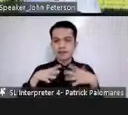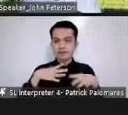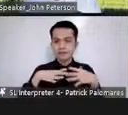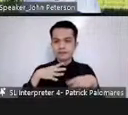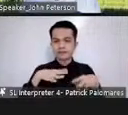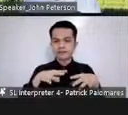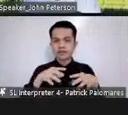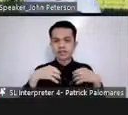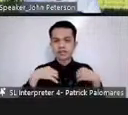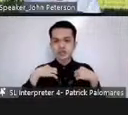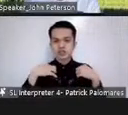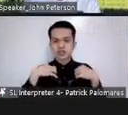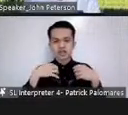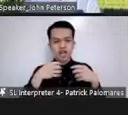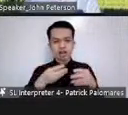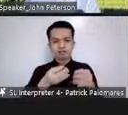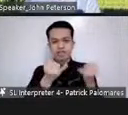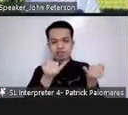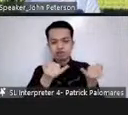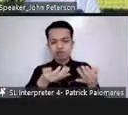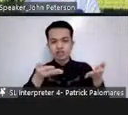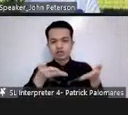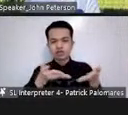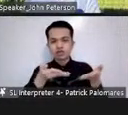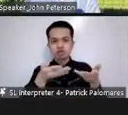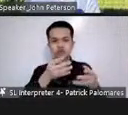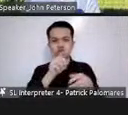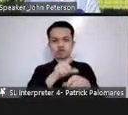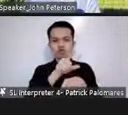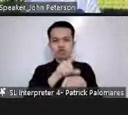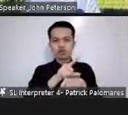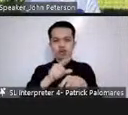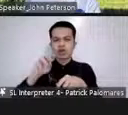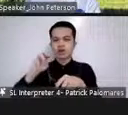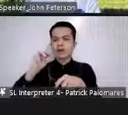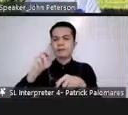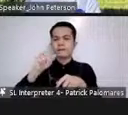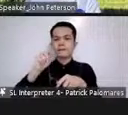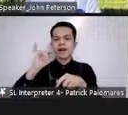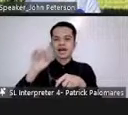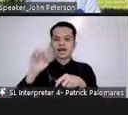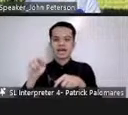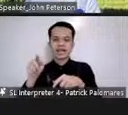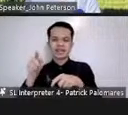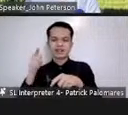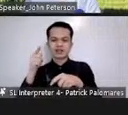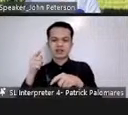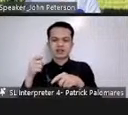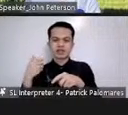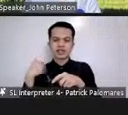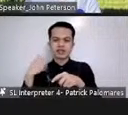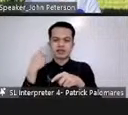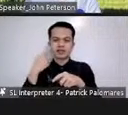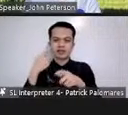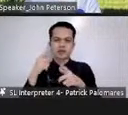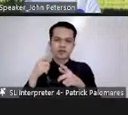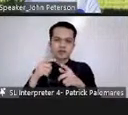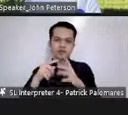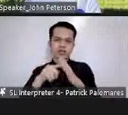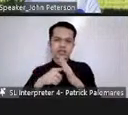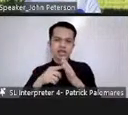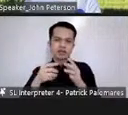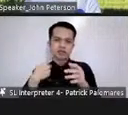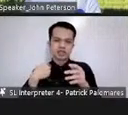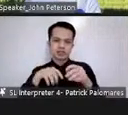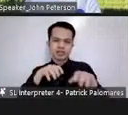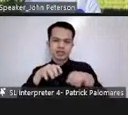being used locally, we can still consider magay in comparing the Bantong cloth, such like what we did